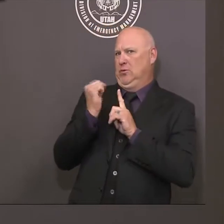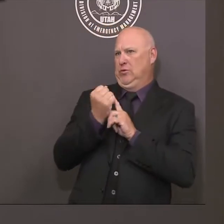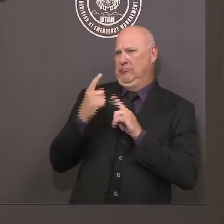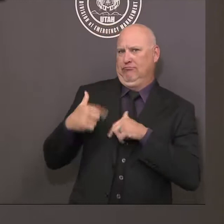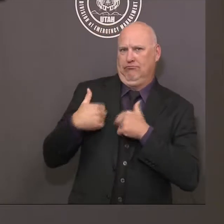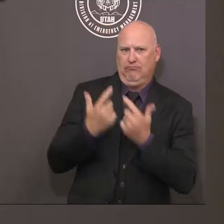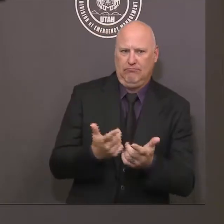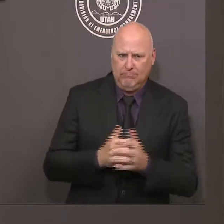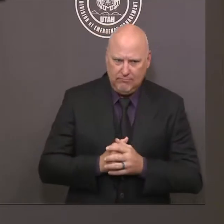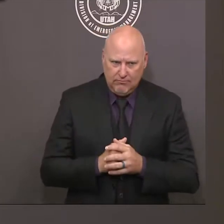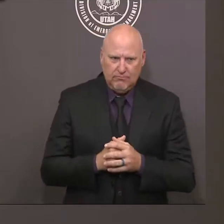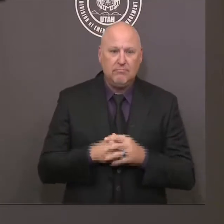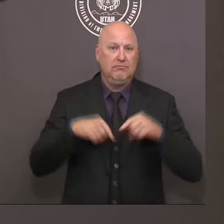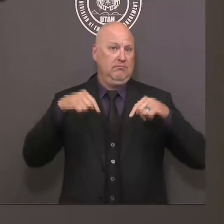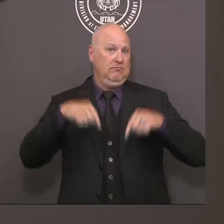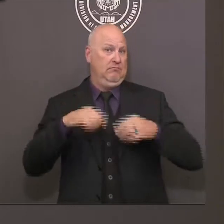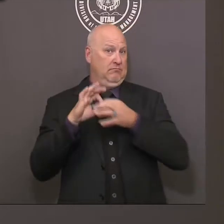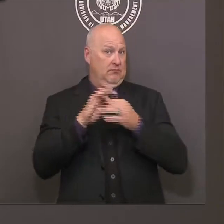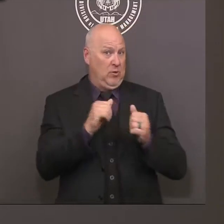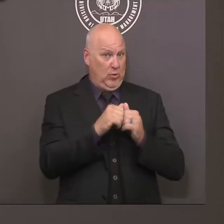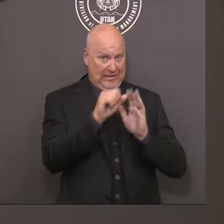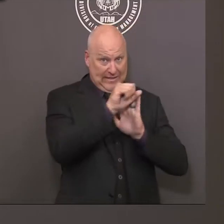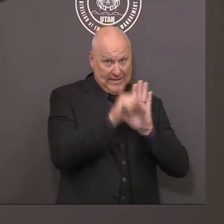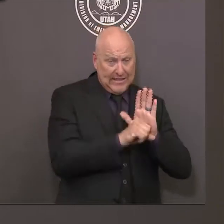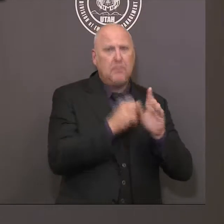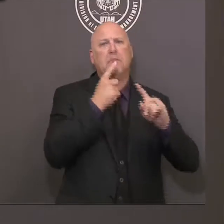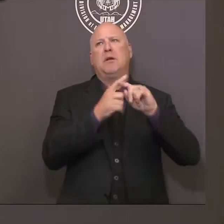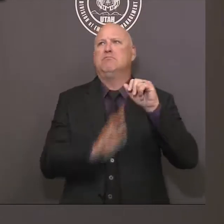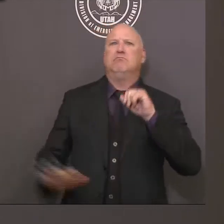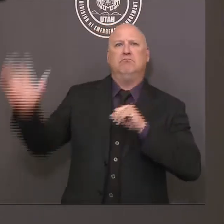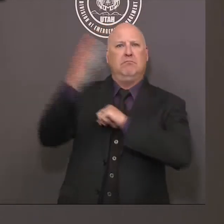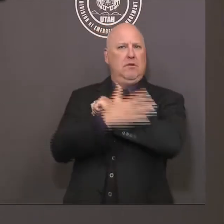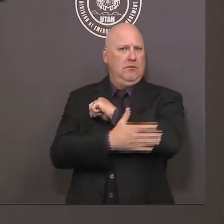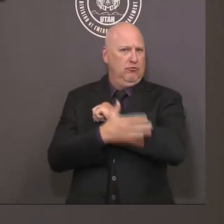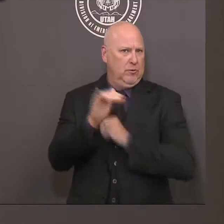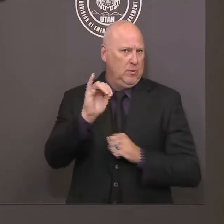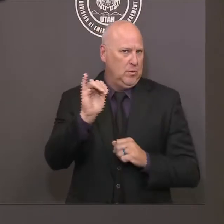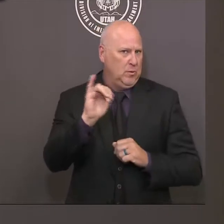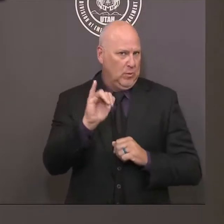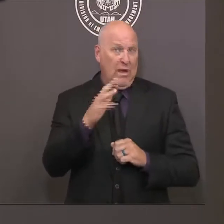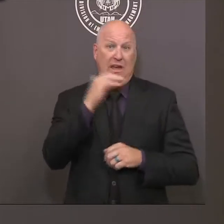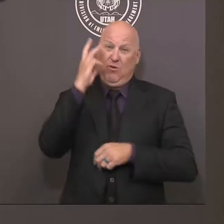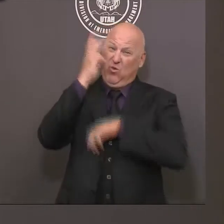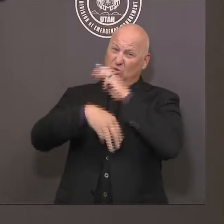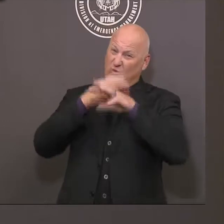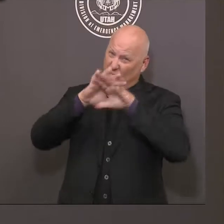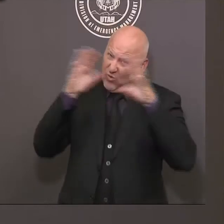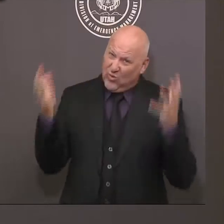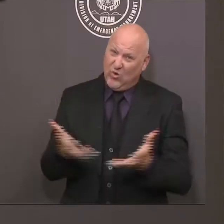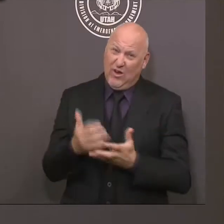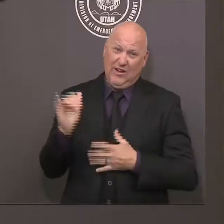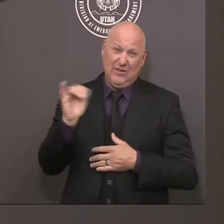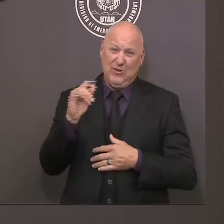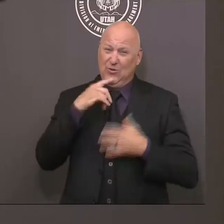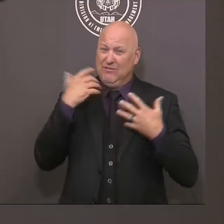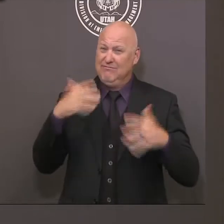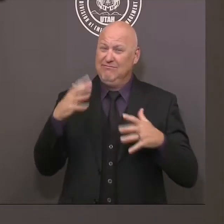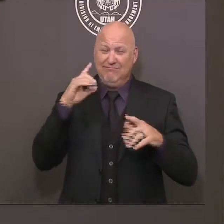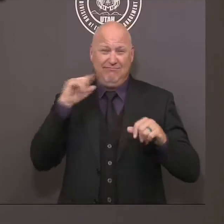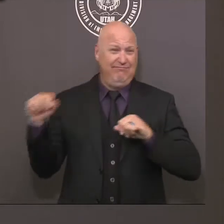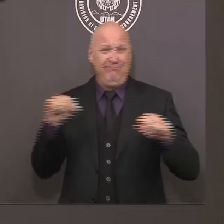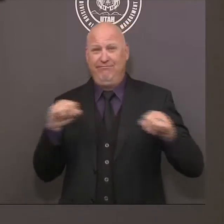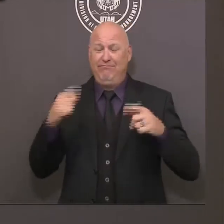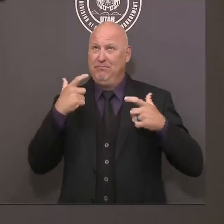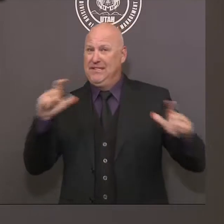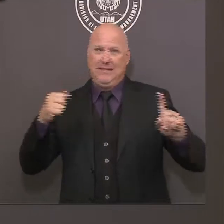world, this worldwide pandemic certainly has had its impact in a very negative way on our economy. As